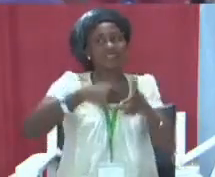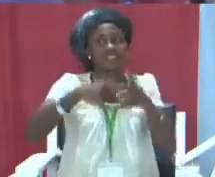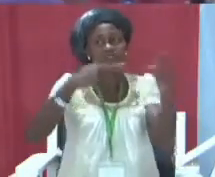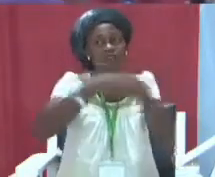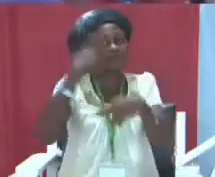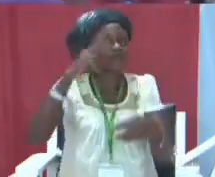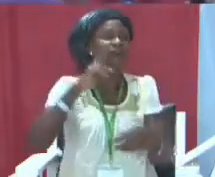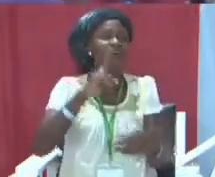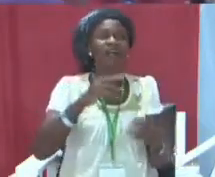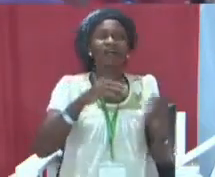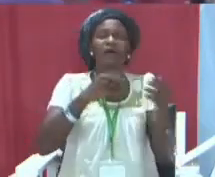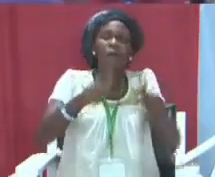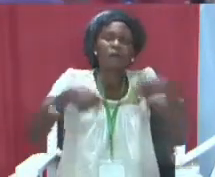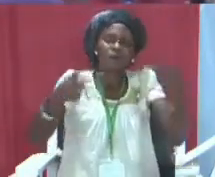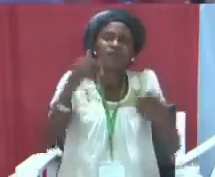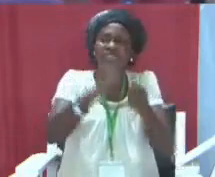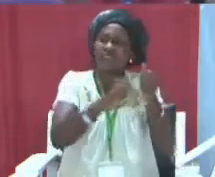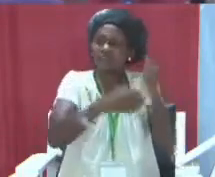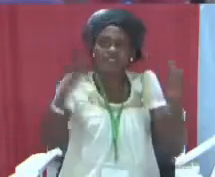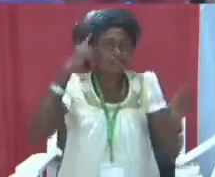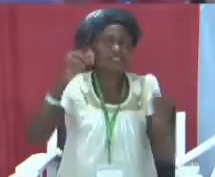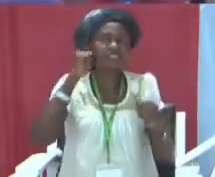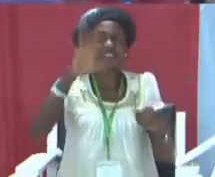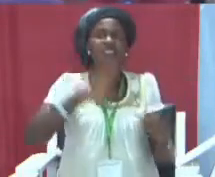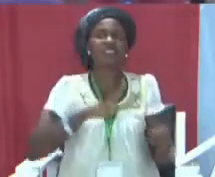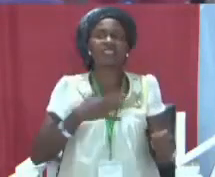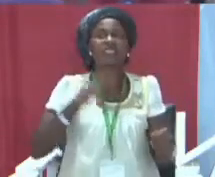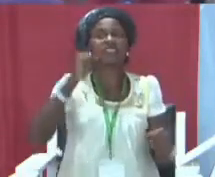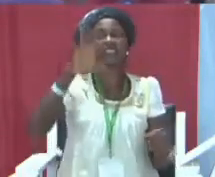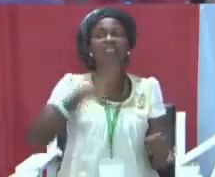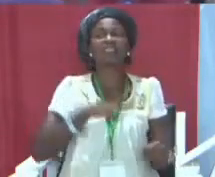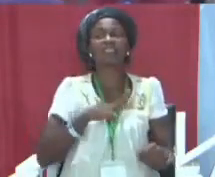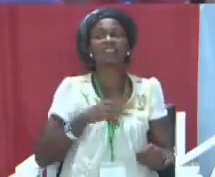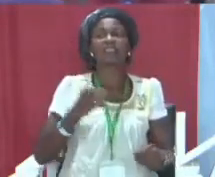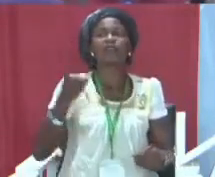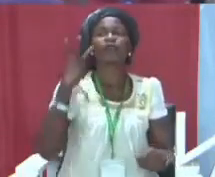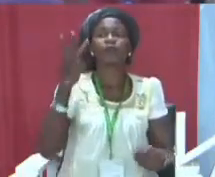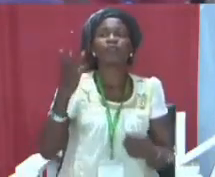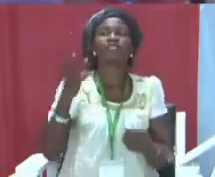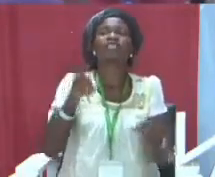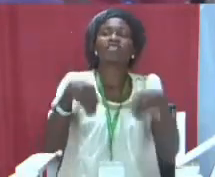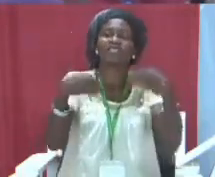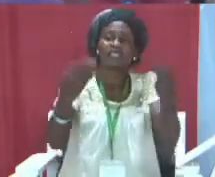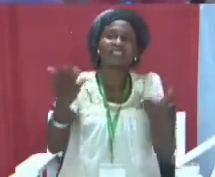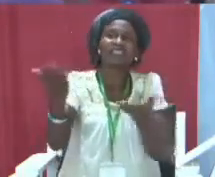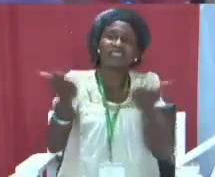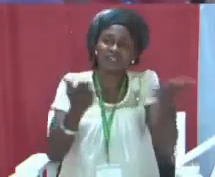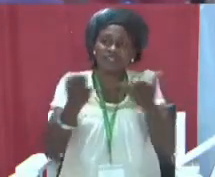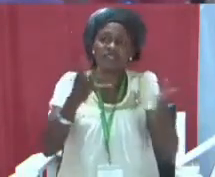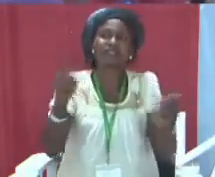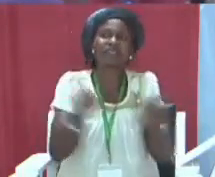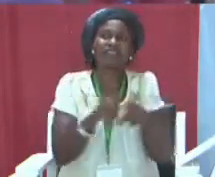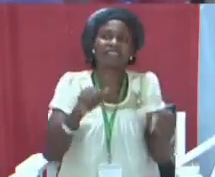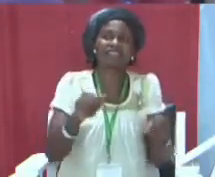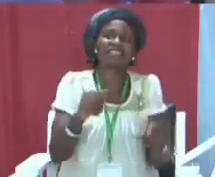provided everything for the lady, and the lady was servicing him as a concubine.